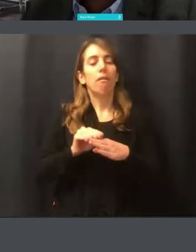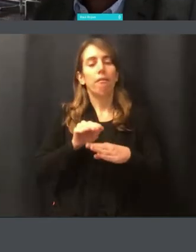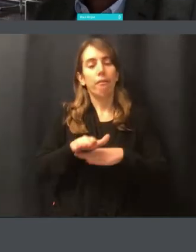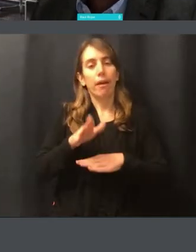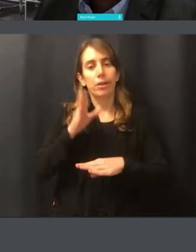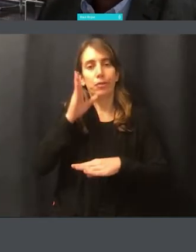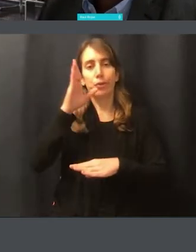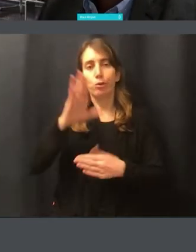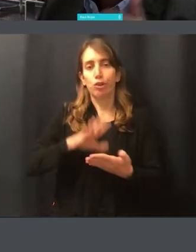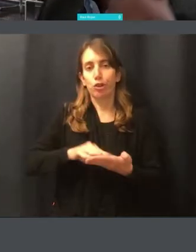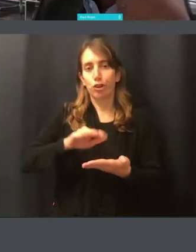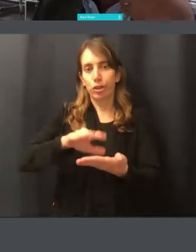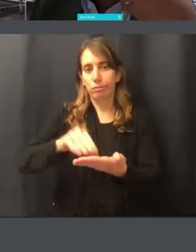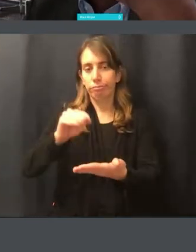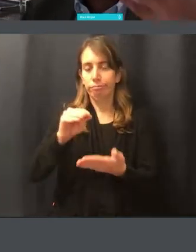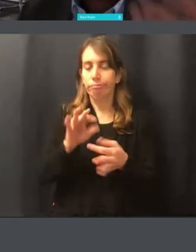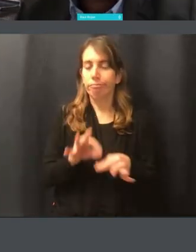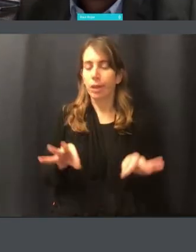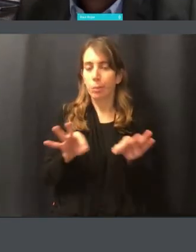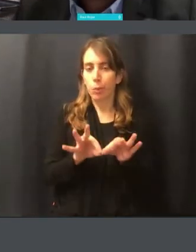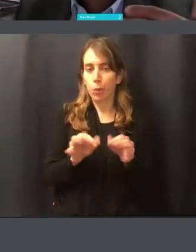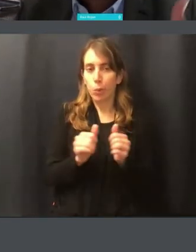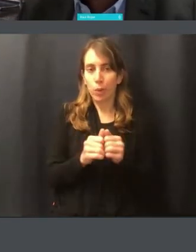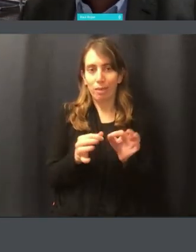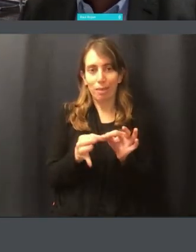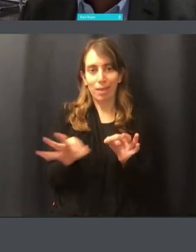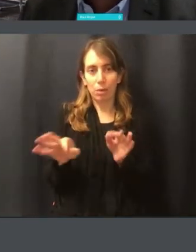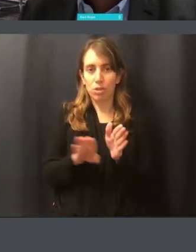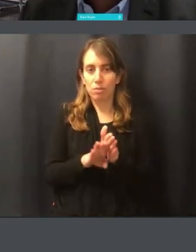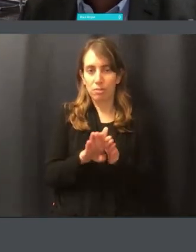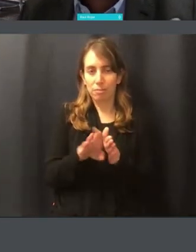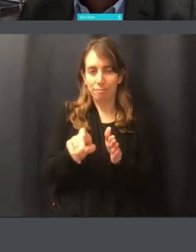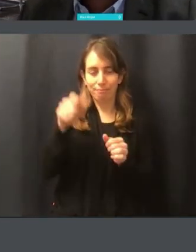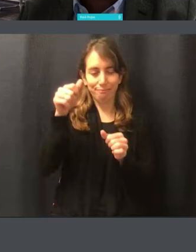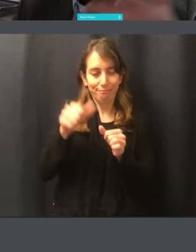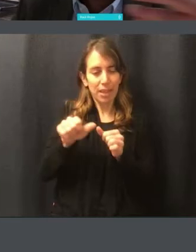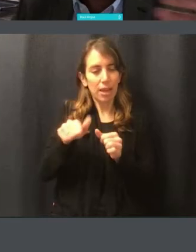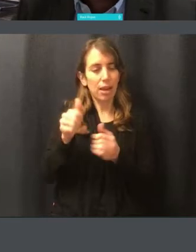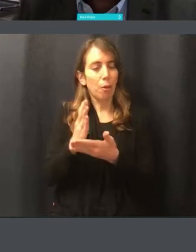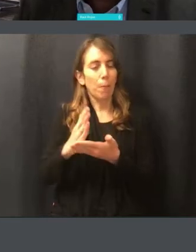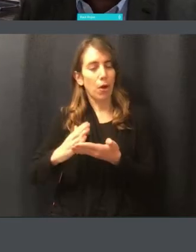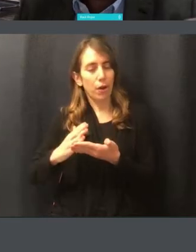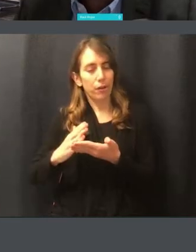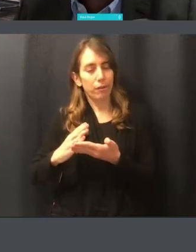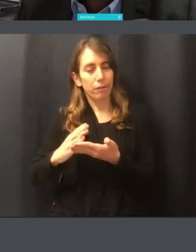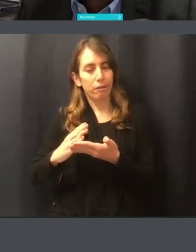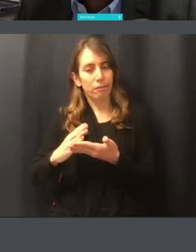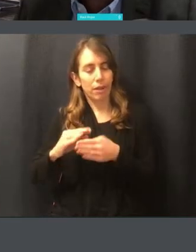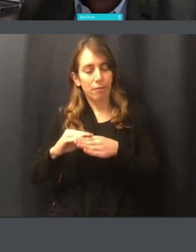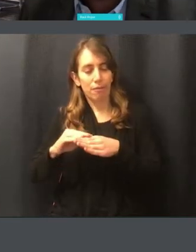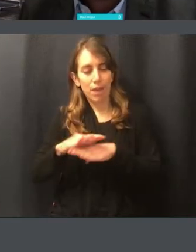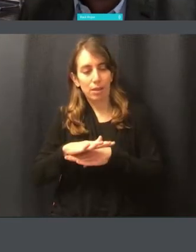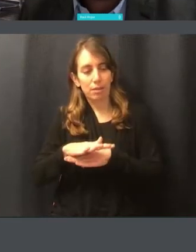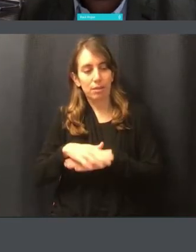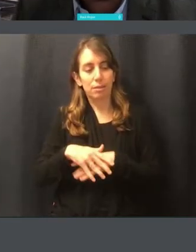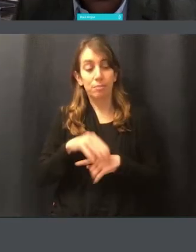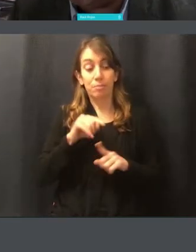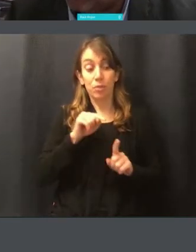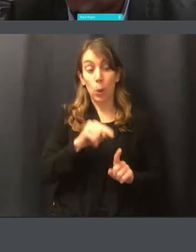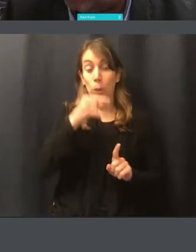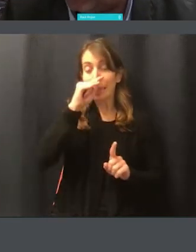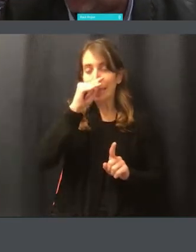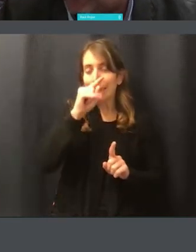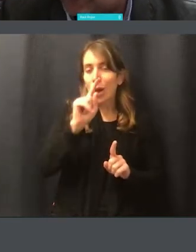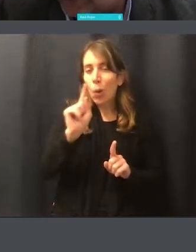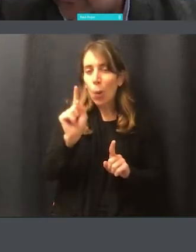with language development, we always have to remember that another piece that plays into this is where these kids are being exposed to language, right? What's happening